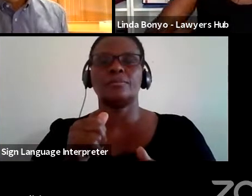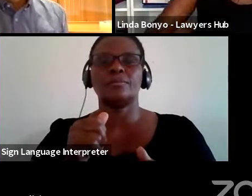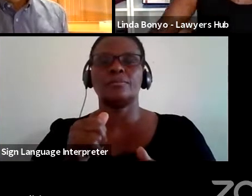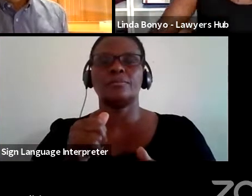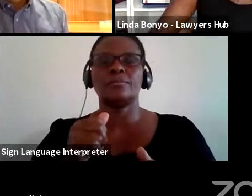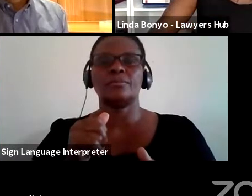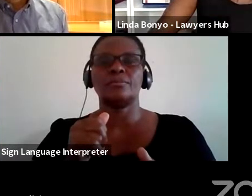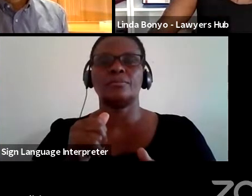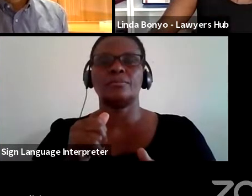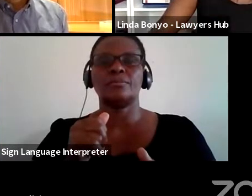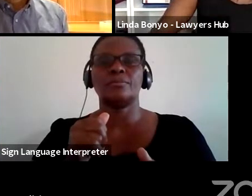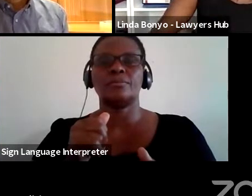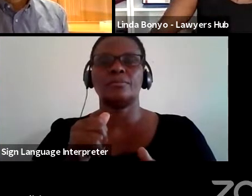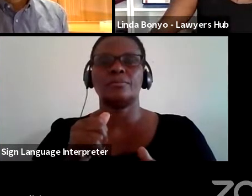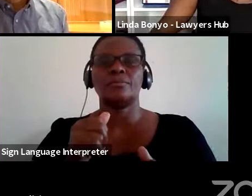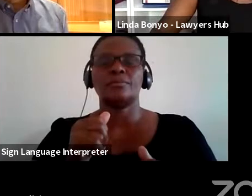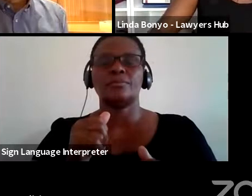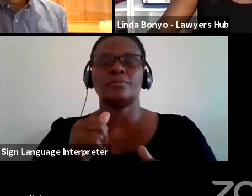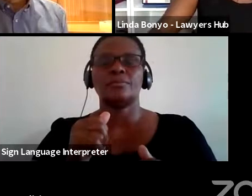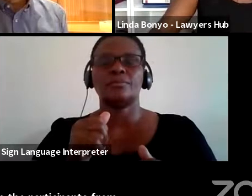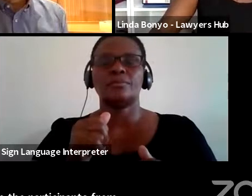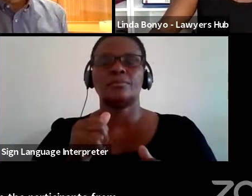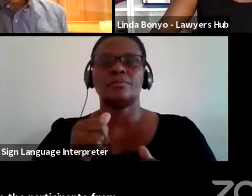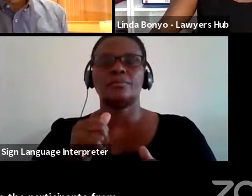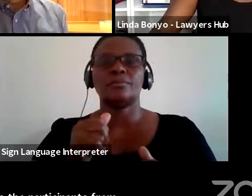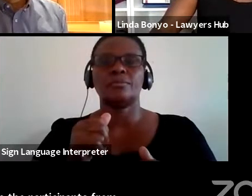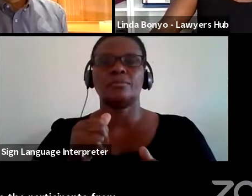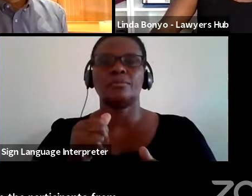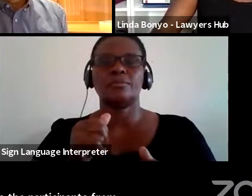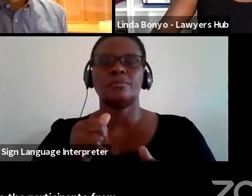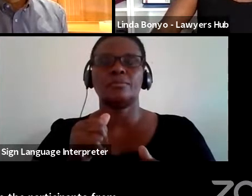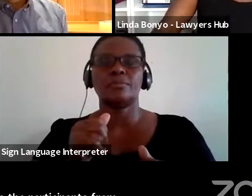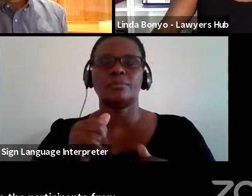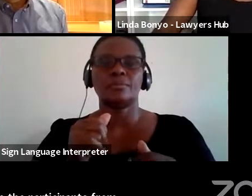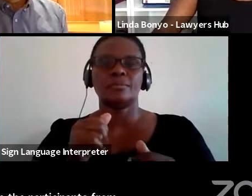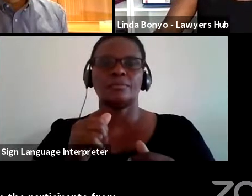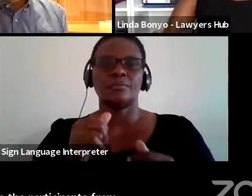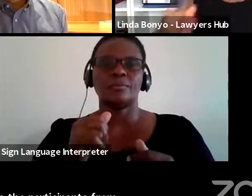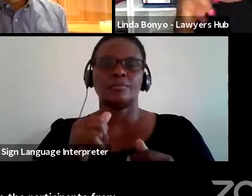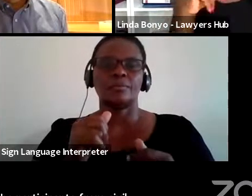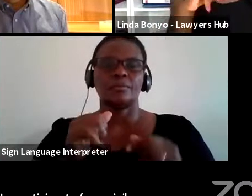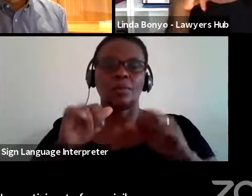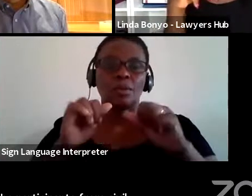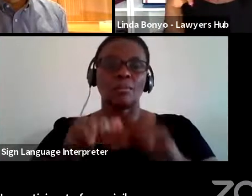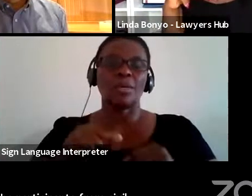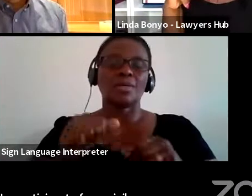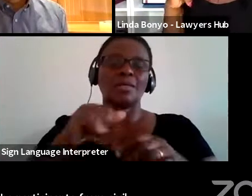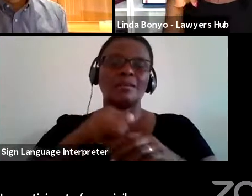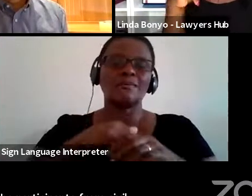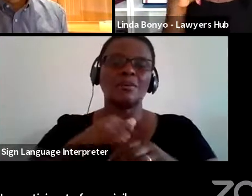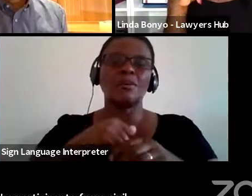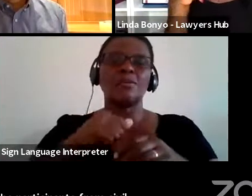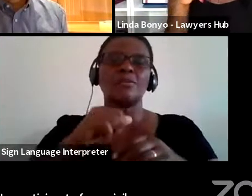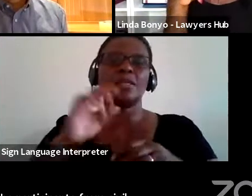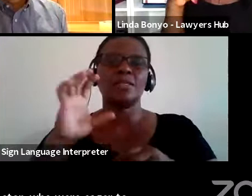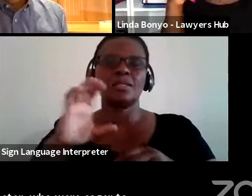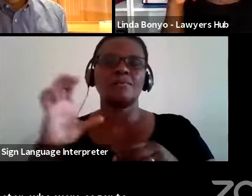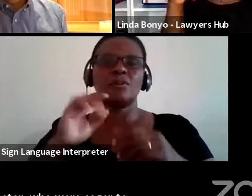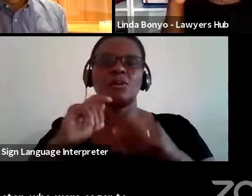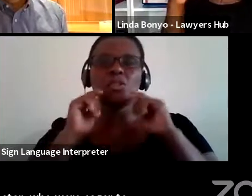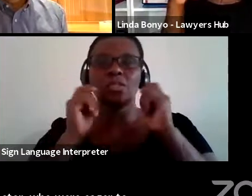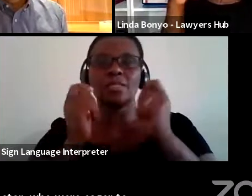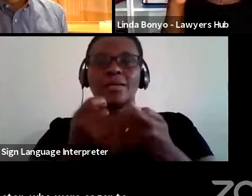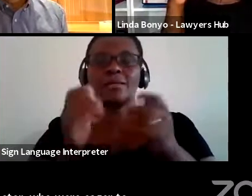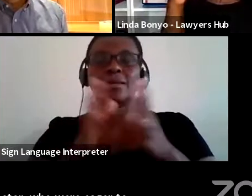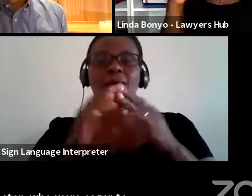year, in which we engaged with participants from civil society and the private sector who were eager to debate how best an African